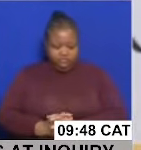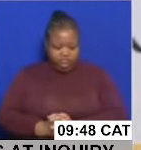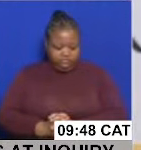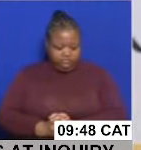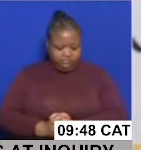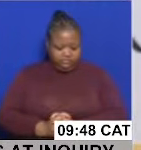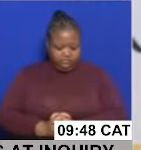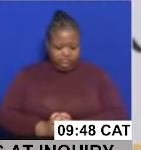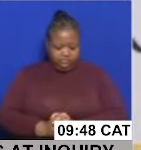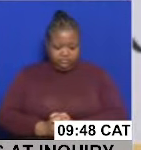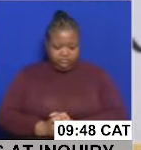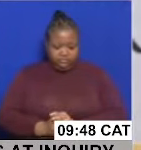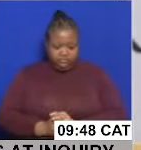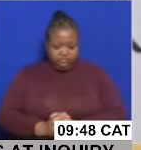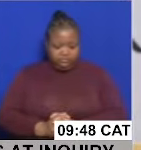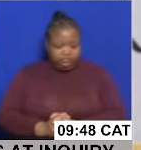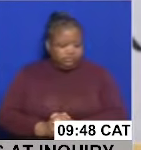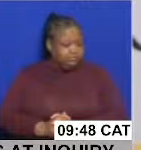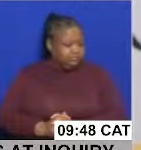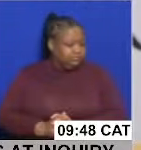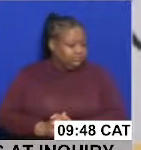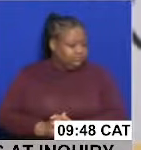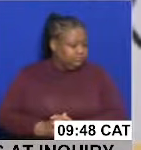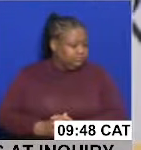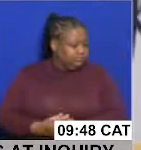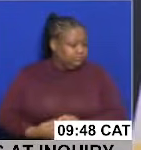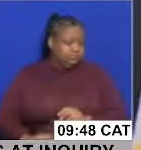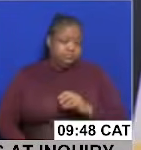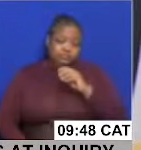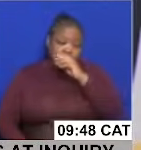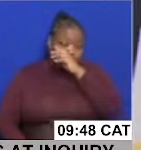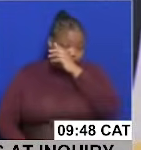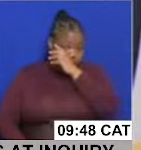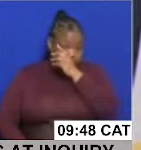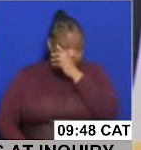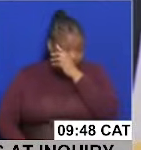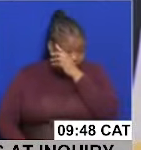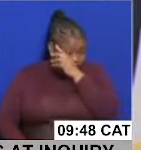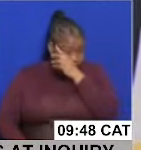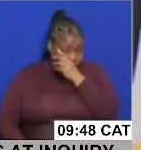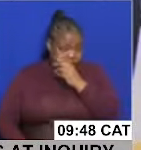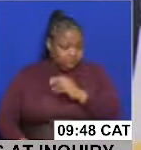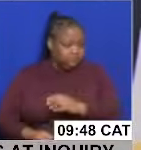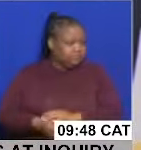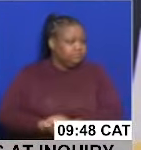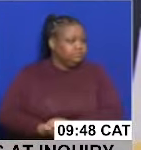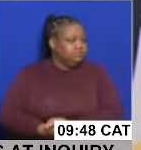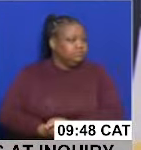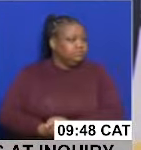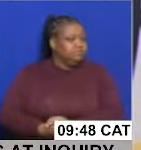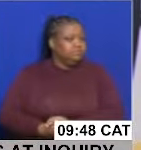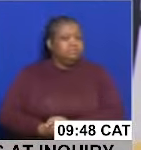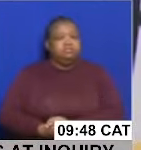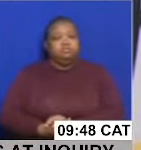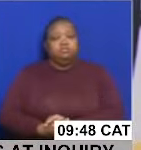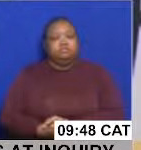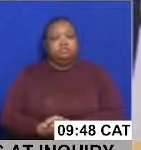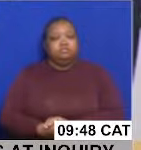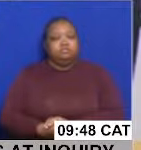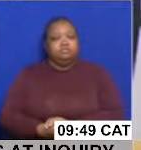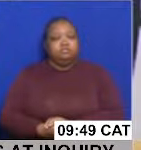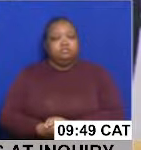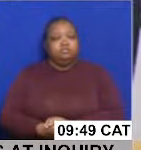658. File 2, she said. Yeah, 658. I'm looking